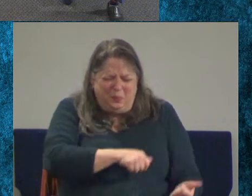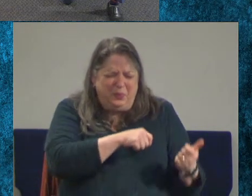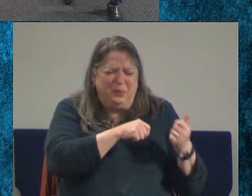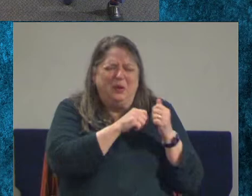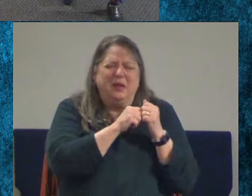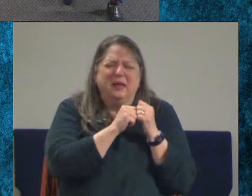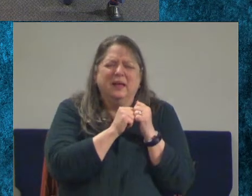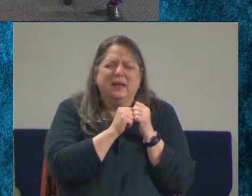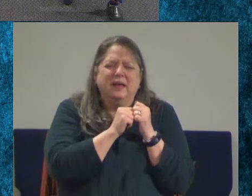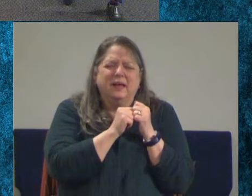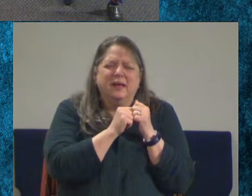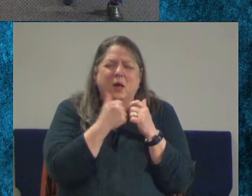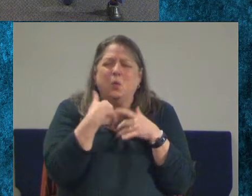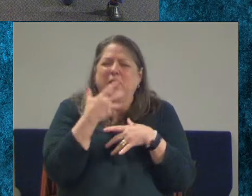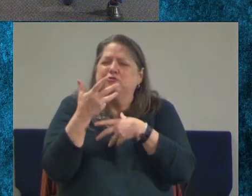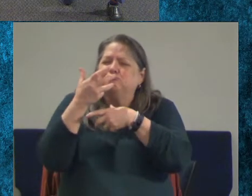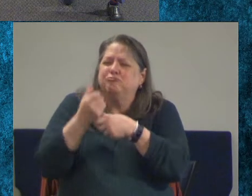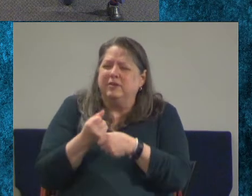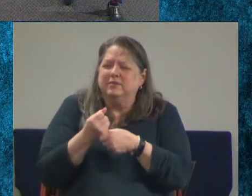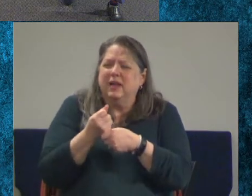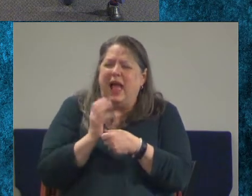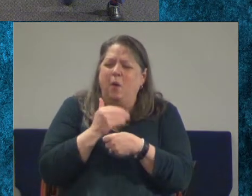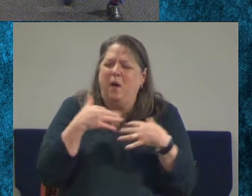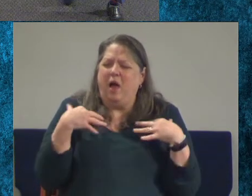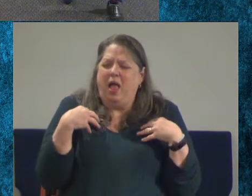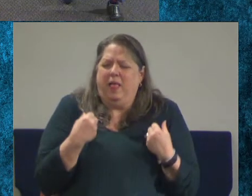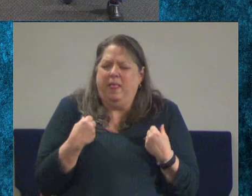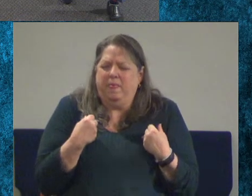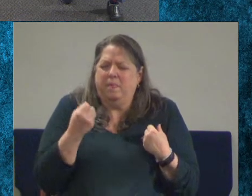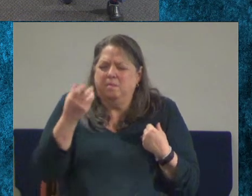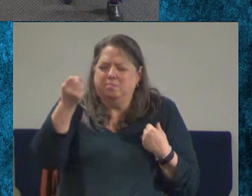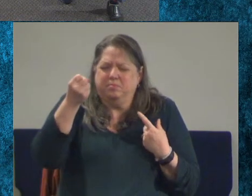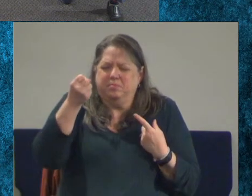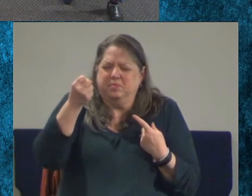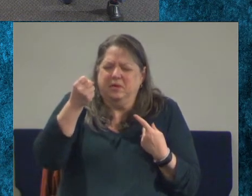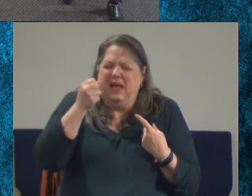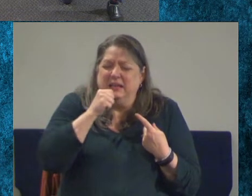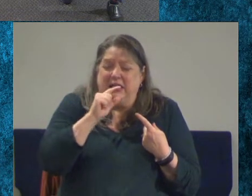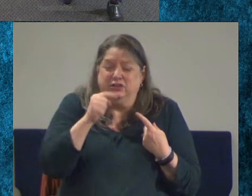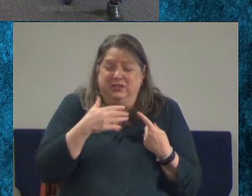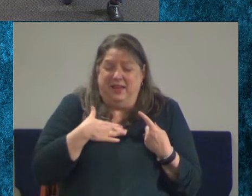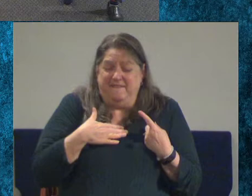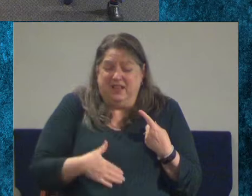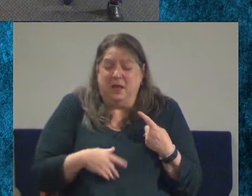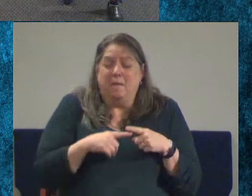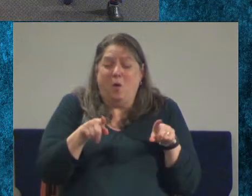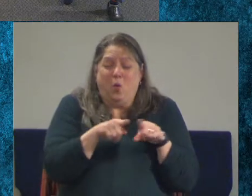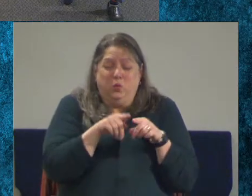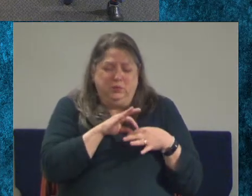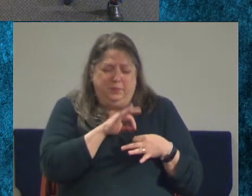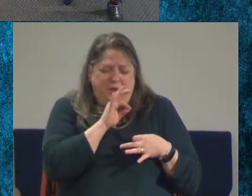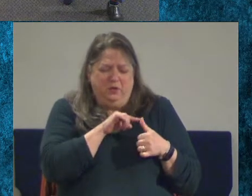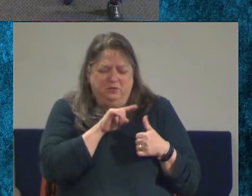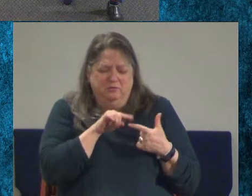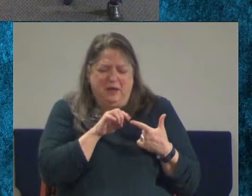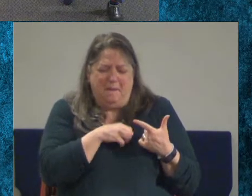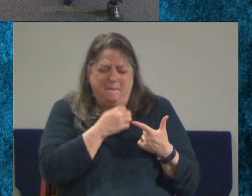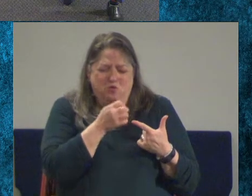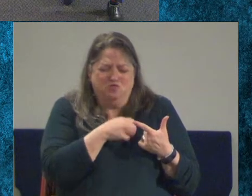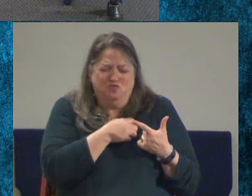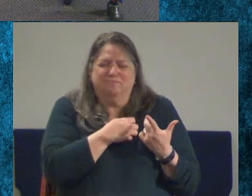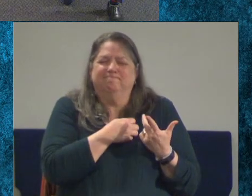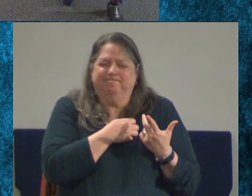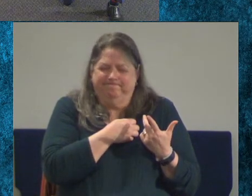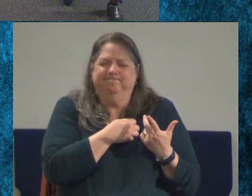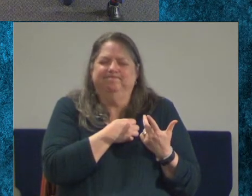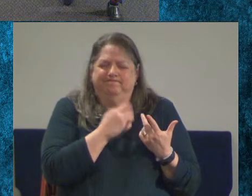Jesus, as we entrust our health to you, that dear Lord, not just physically, but spiritually, emotionally. And so, Holy Spirit, we invite you